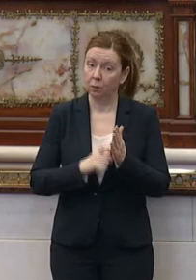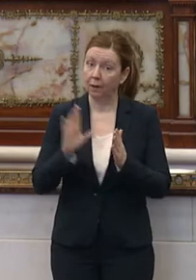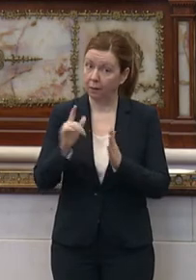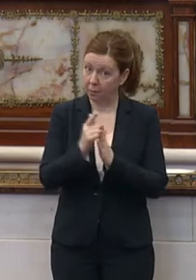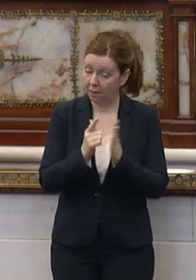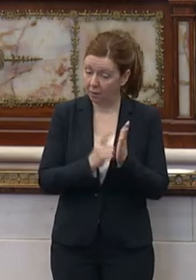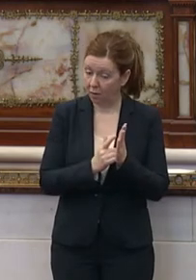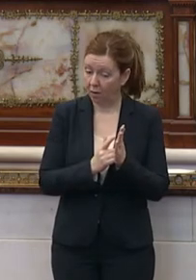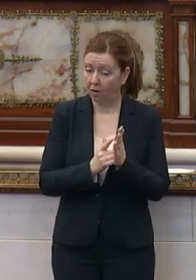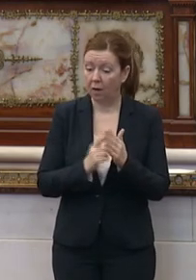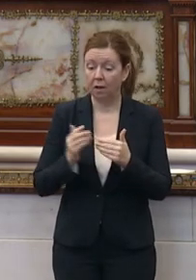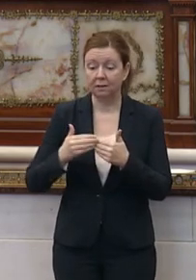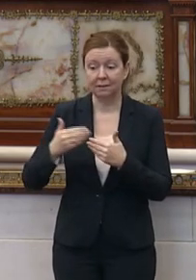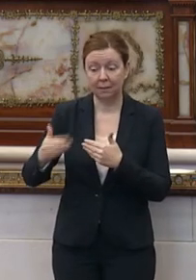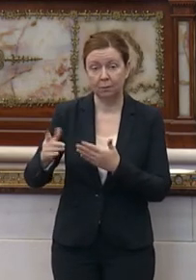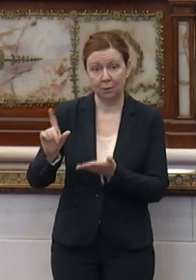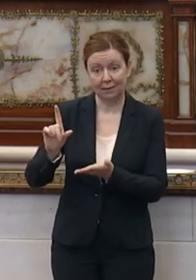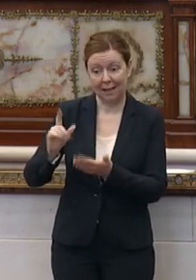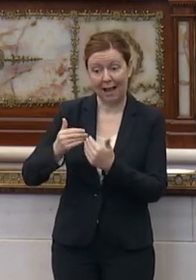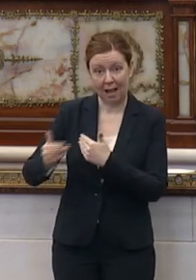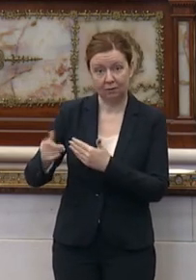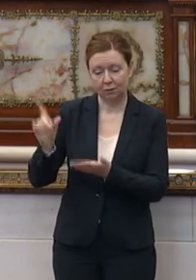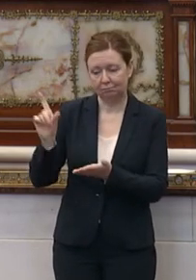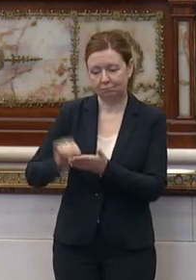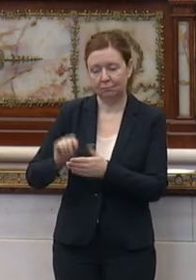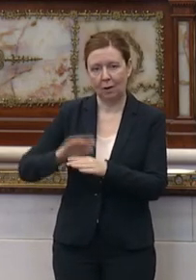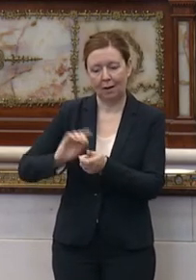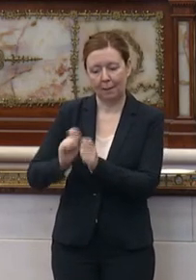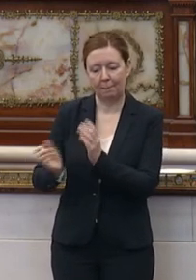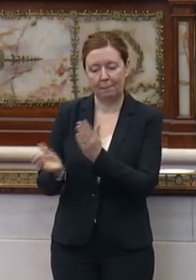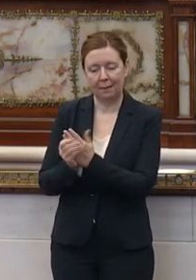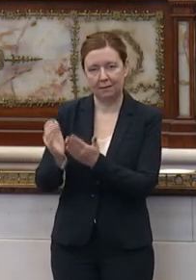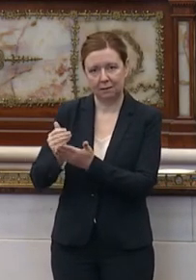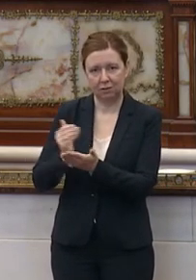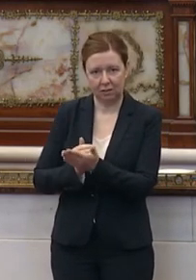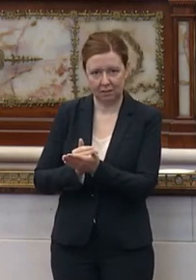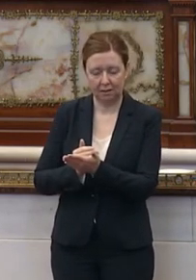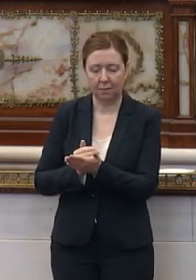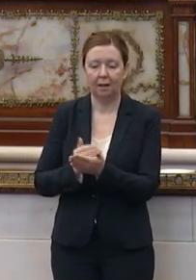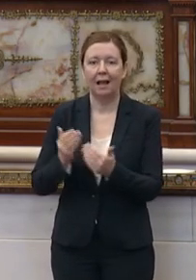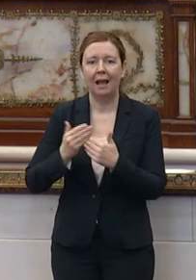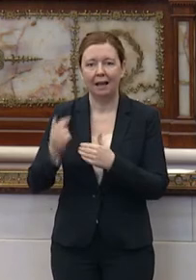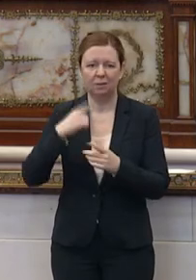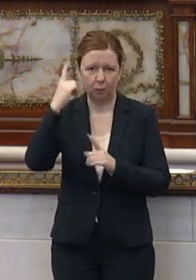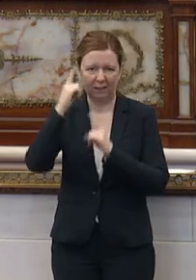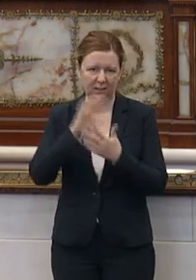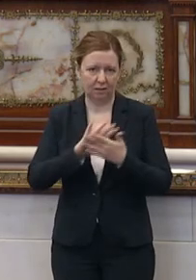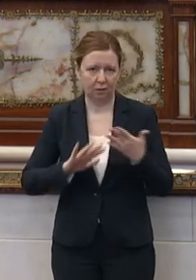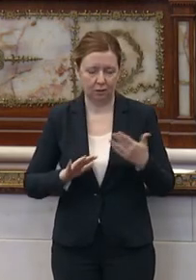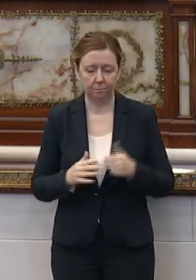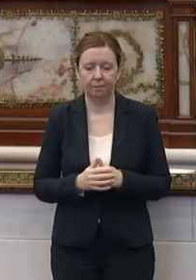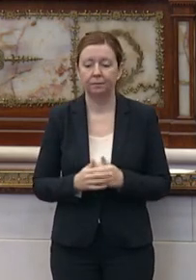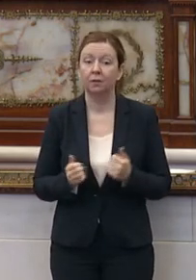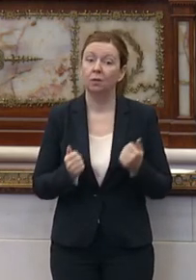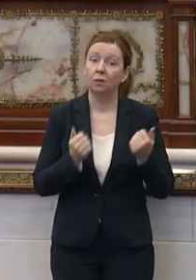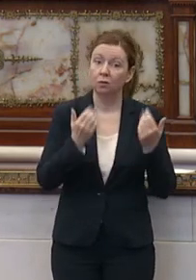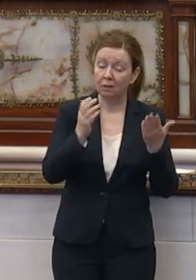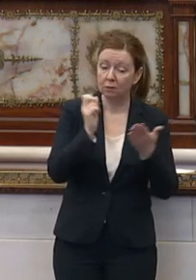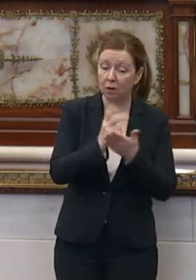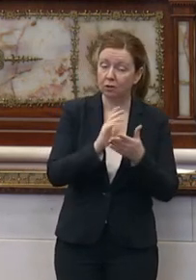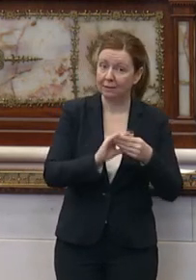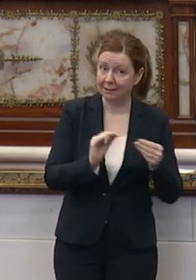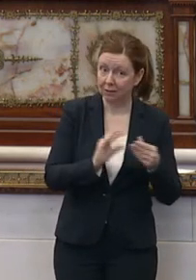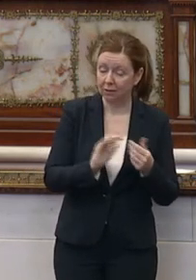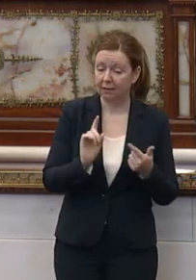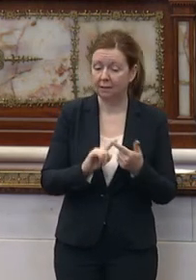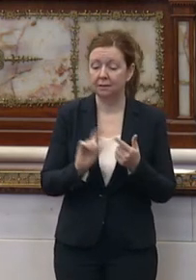law, subsequently published on an amended agenda after the consideration of those matters. Resolutions authorizing